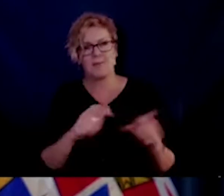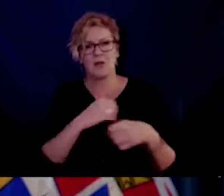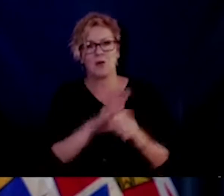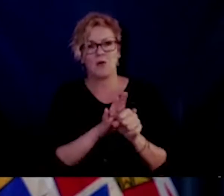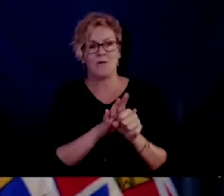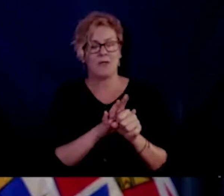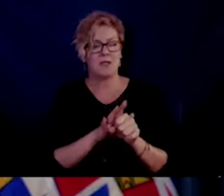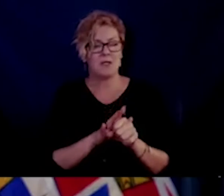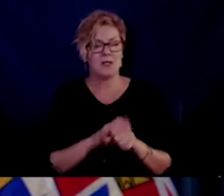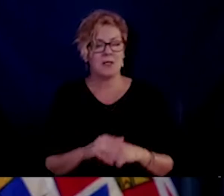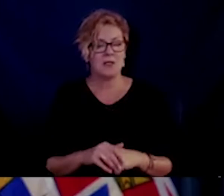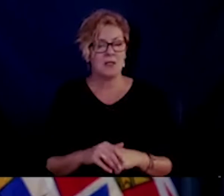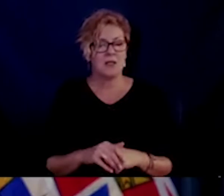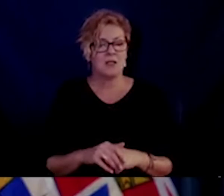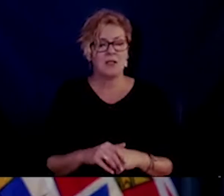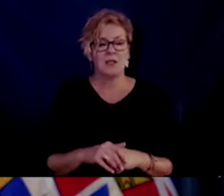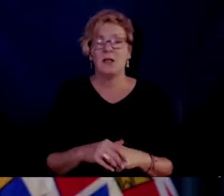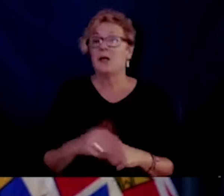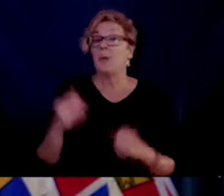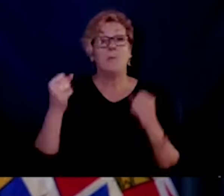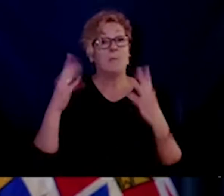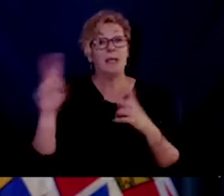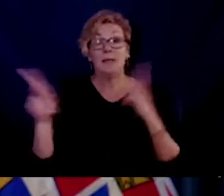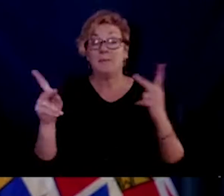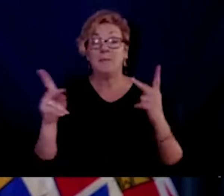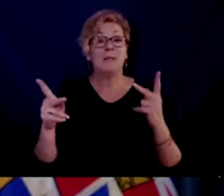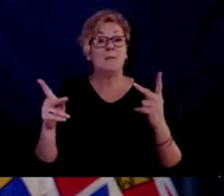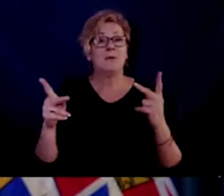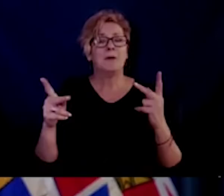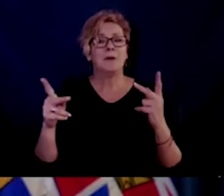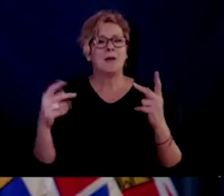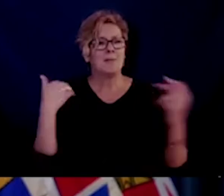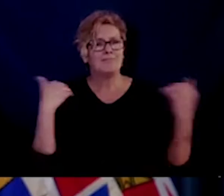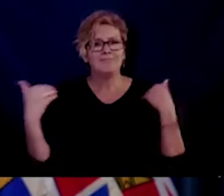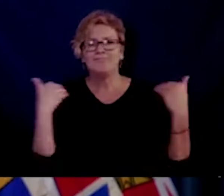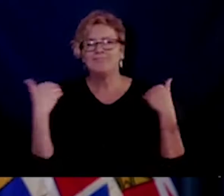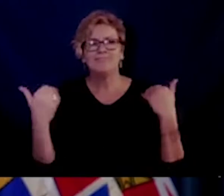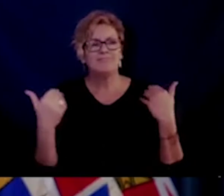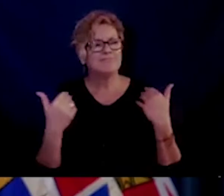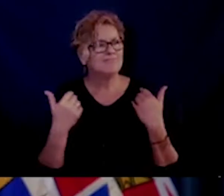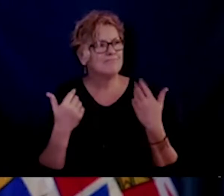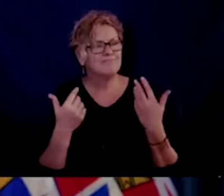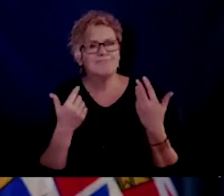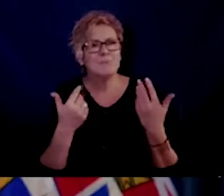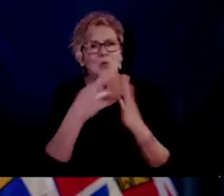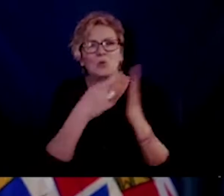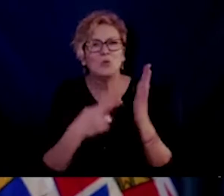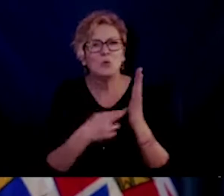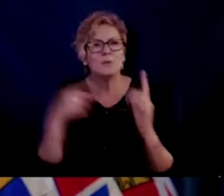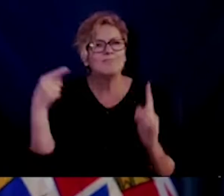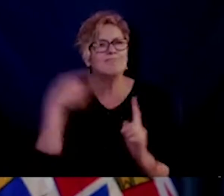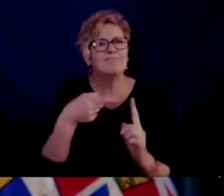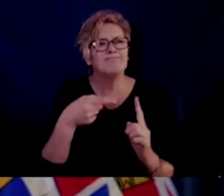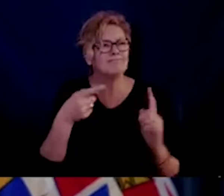many people that they just want to know what the rules are. And people wanted to be able to have large gatherings, and